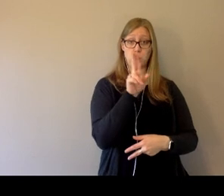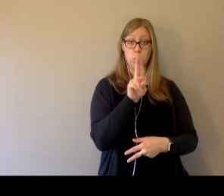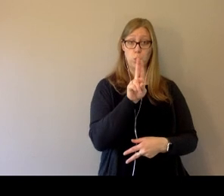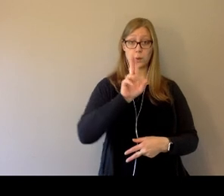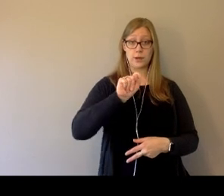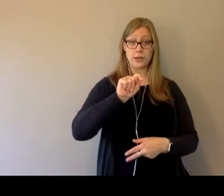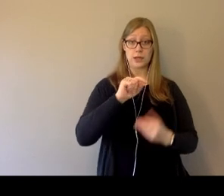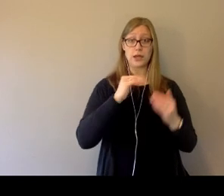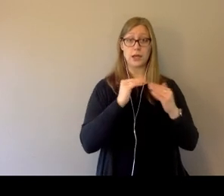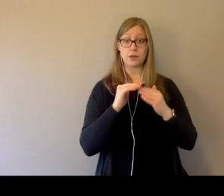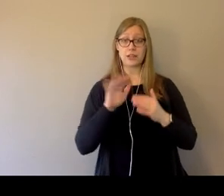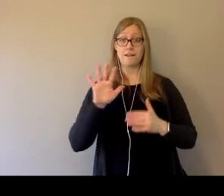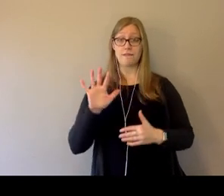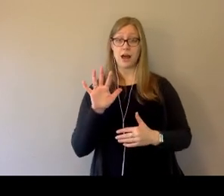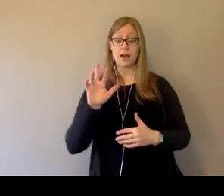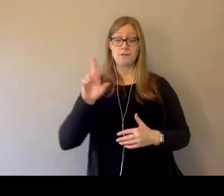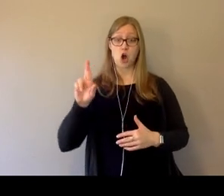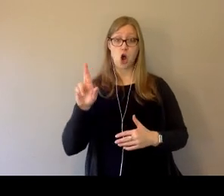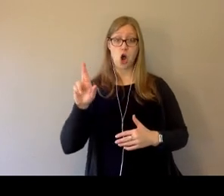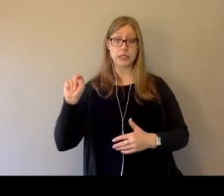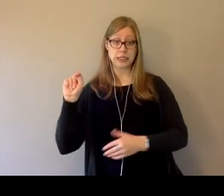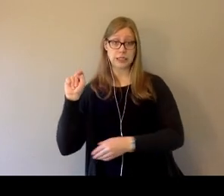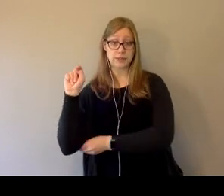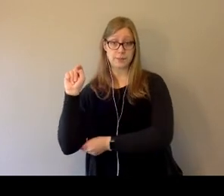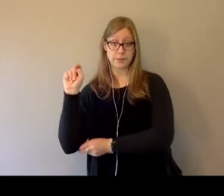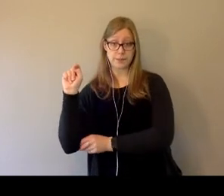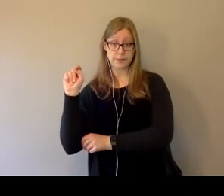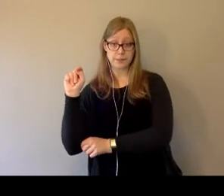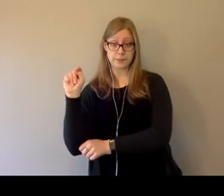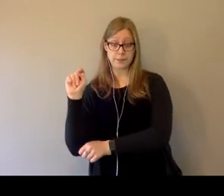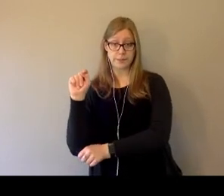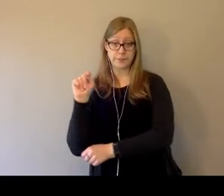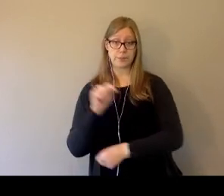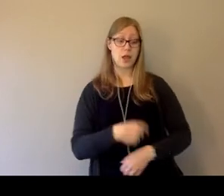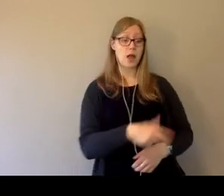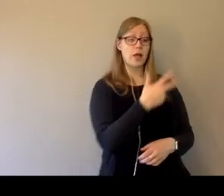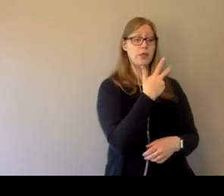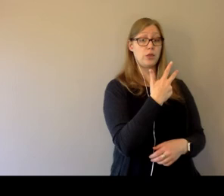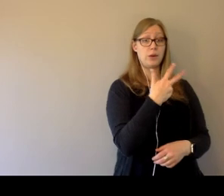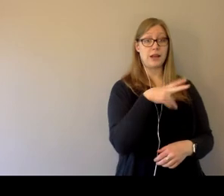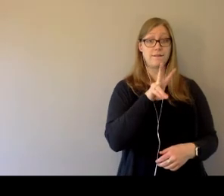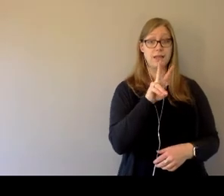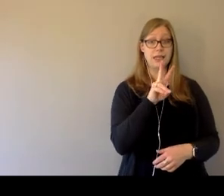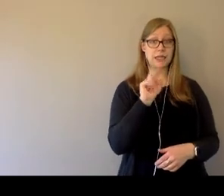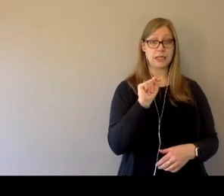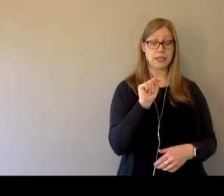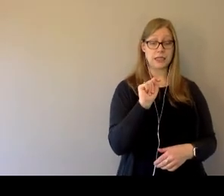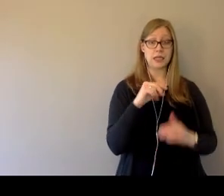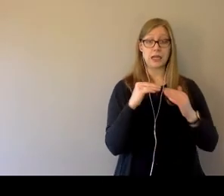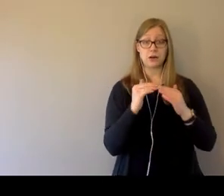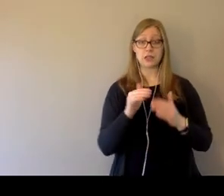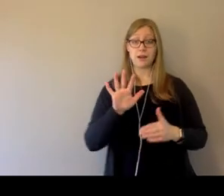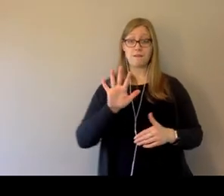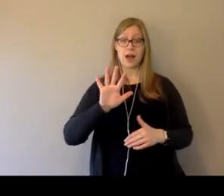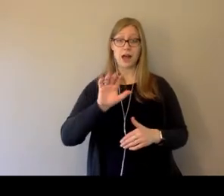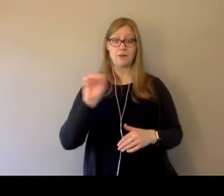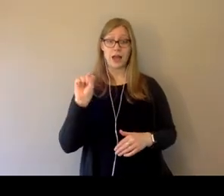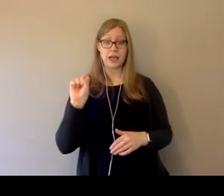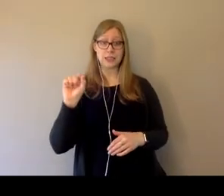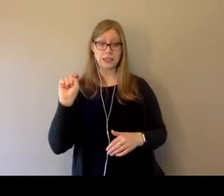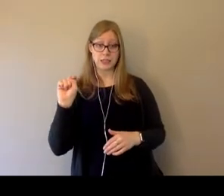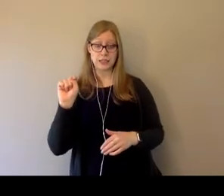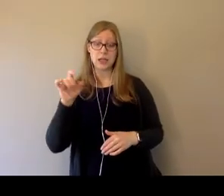5RT, and 3VT equals 5ST. So if I'm using side angle side, I have